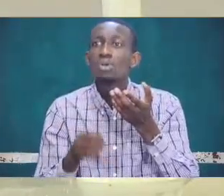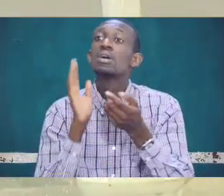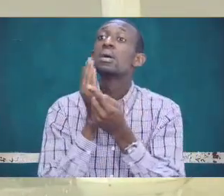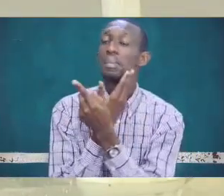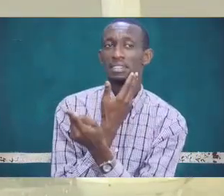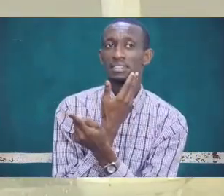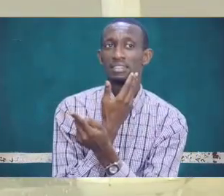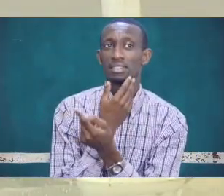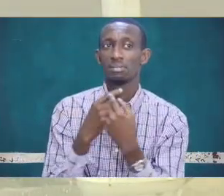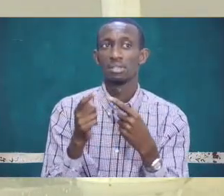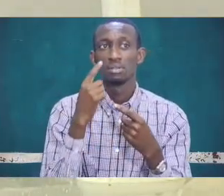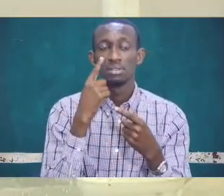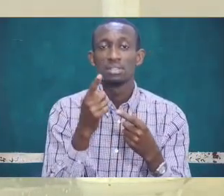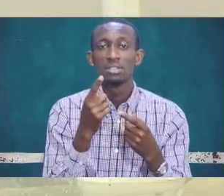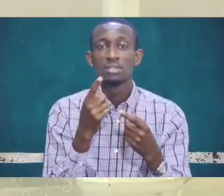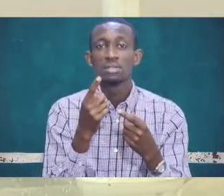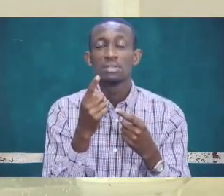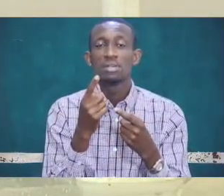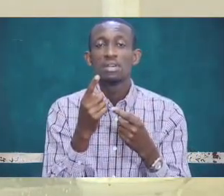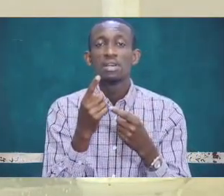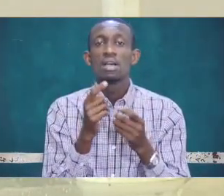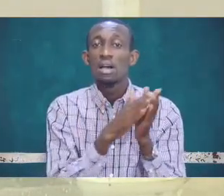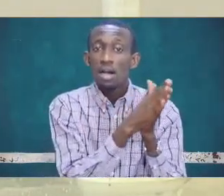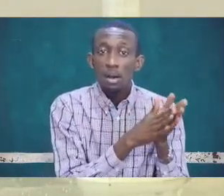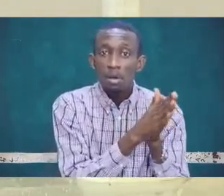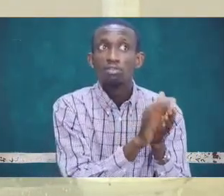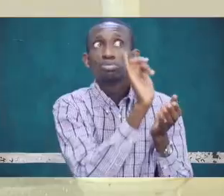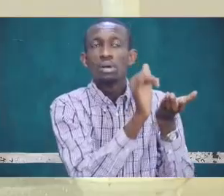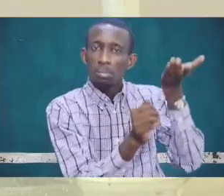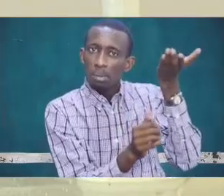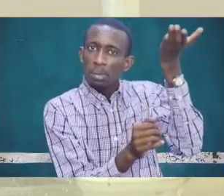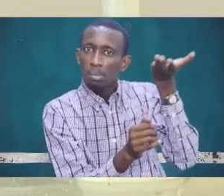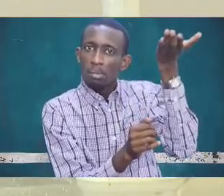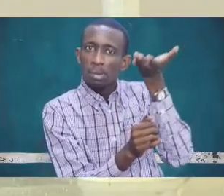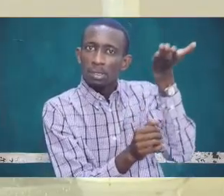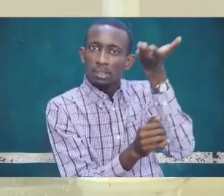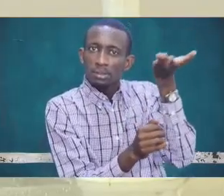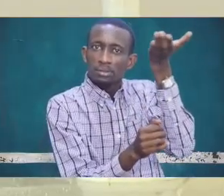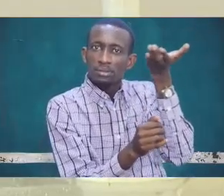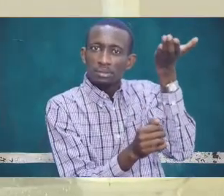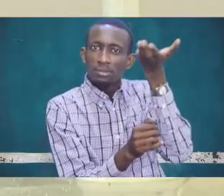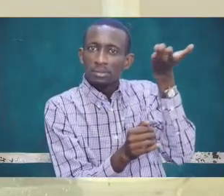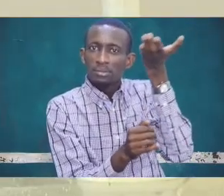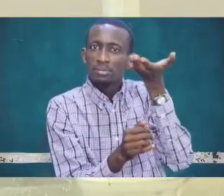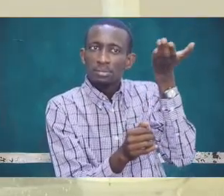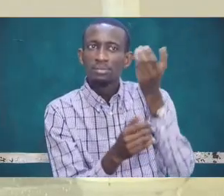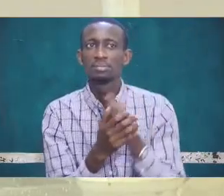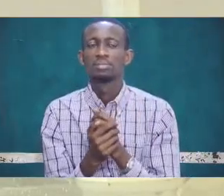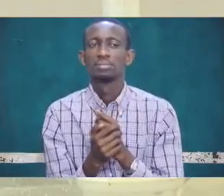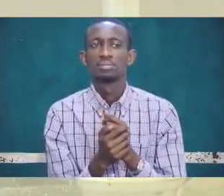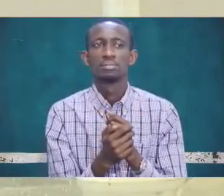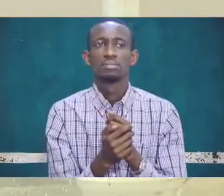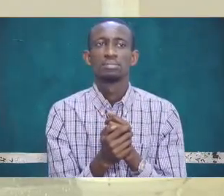see the oil is still on the top. So we can easily still leave it to settle,